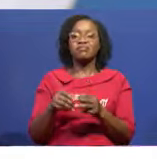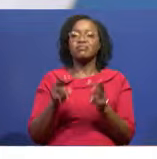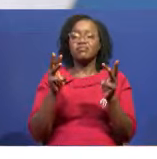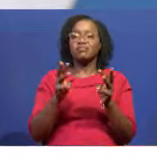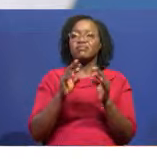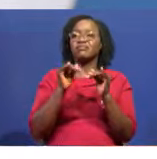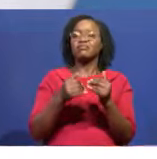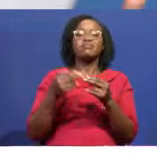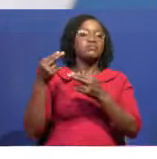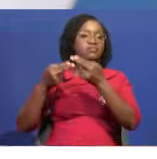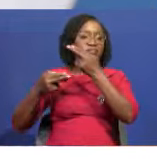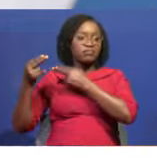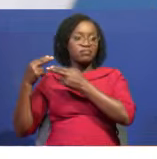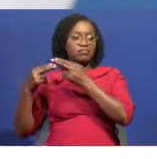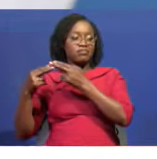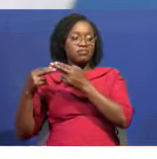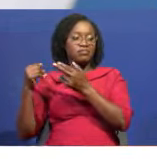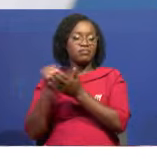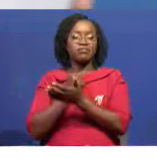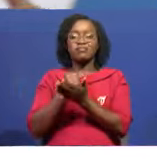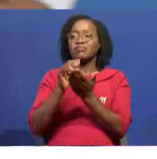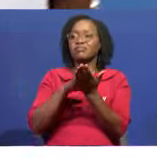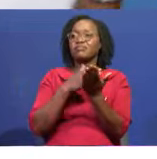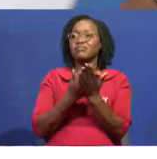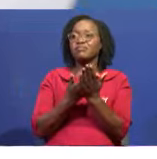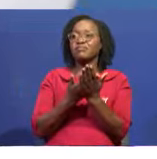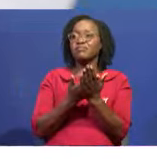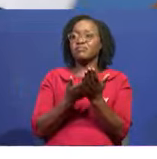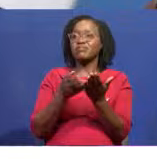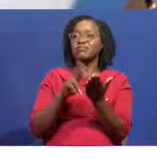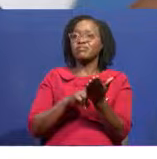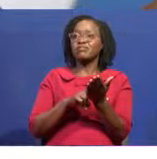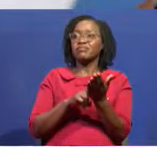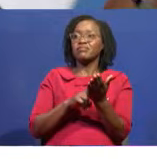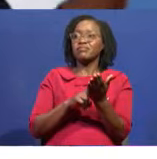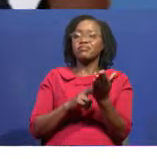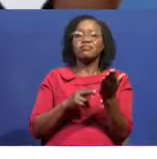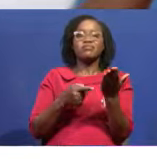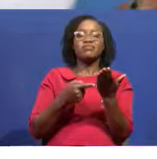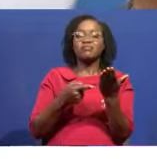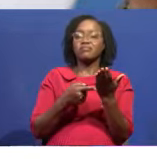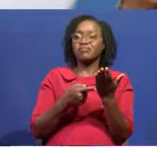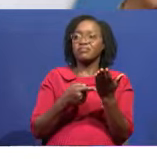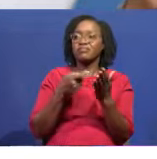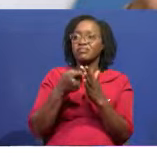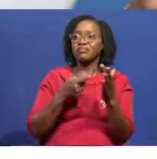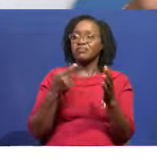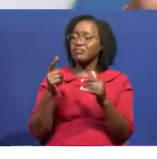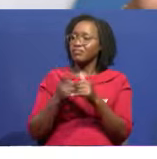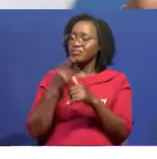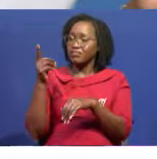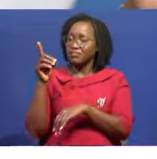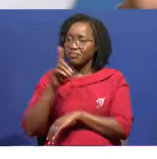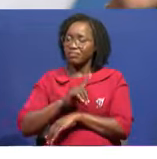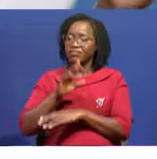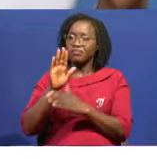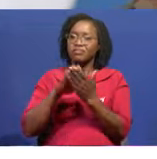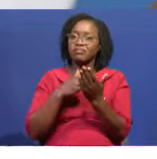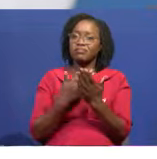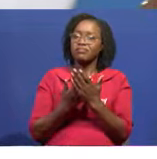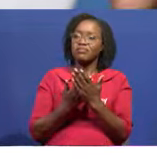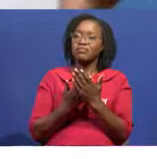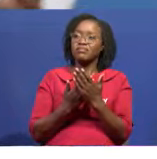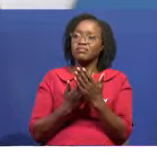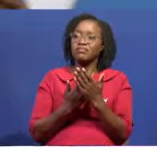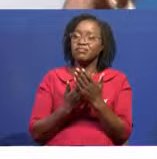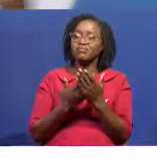to look at the history of your passport application. So you need your records to have been digitized from the very first day that you had applied for it, so that there's